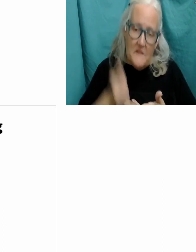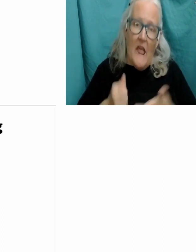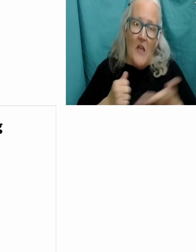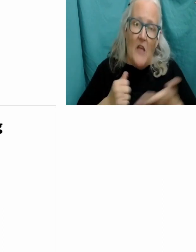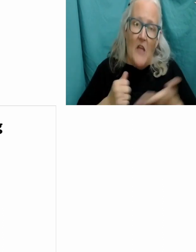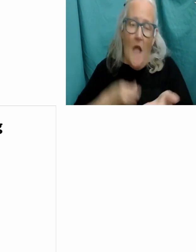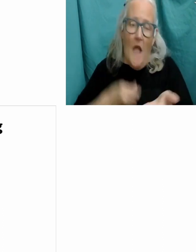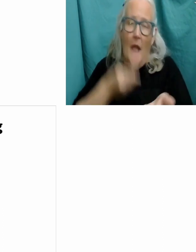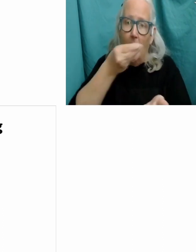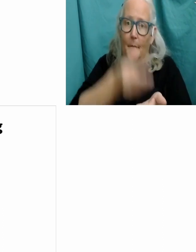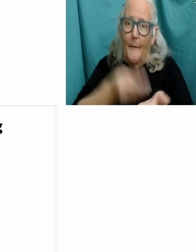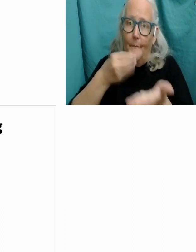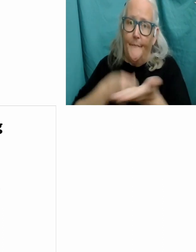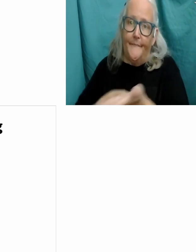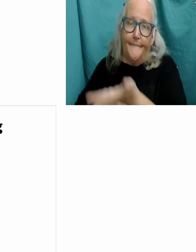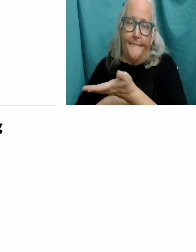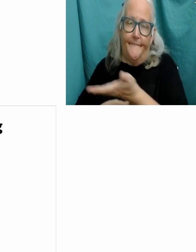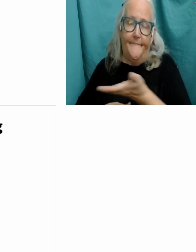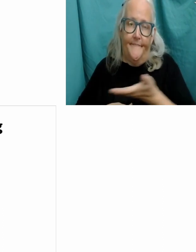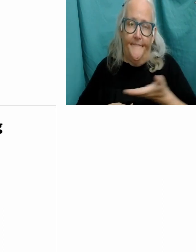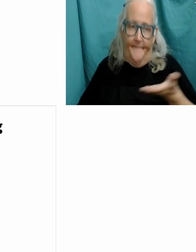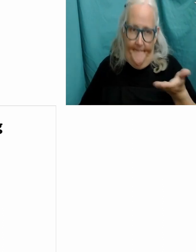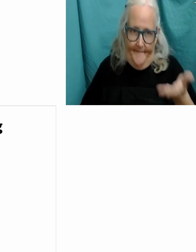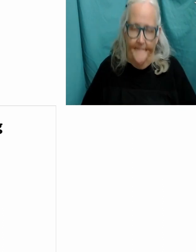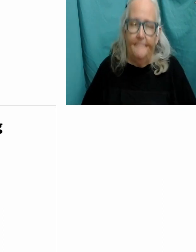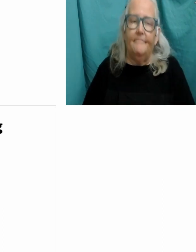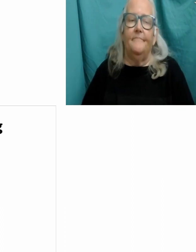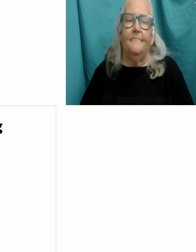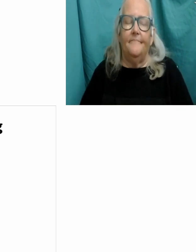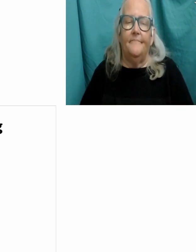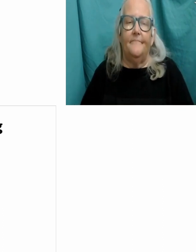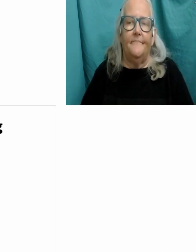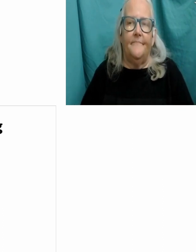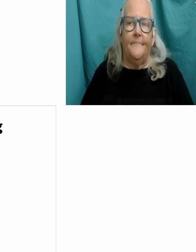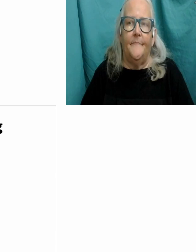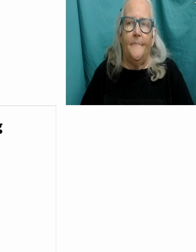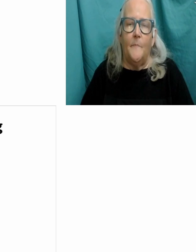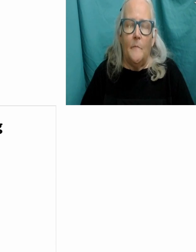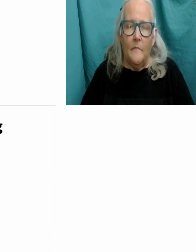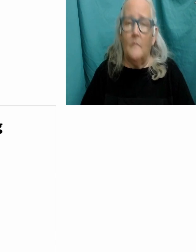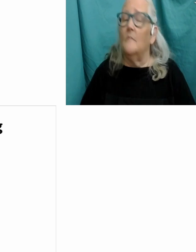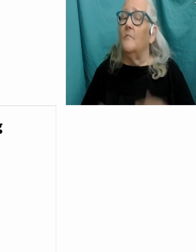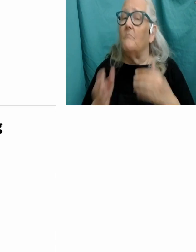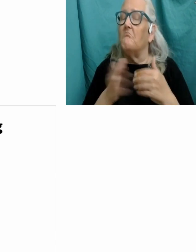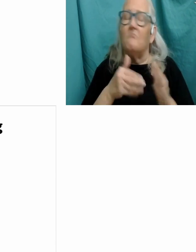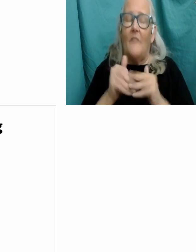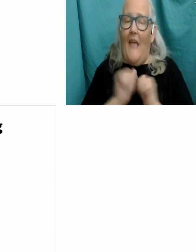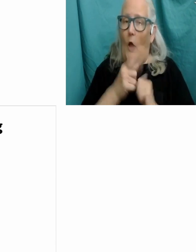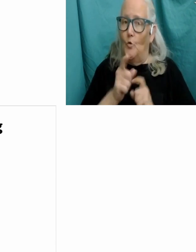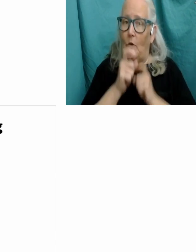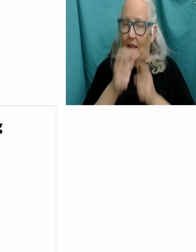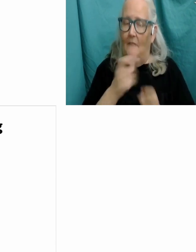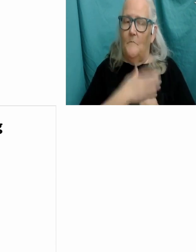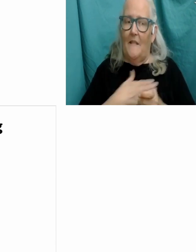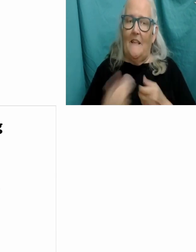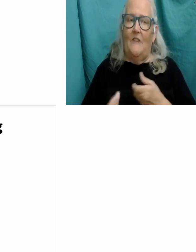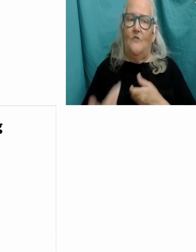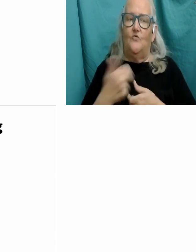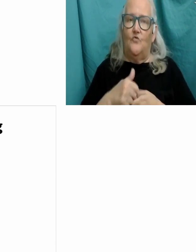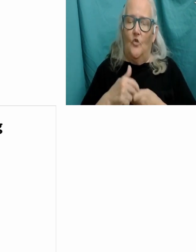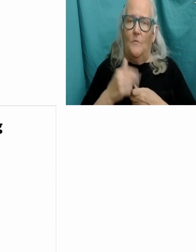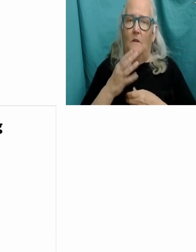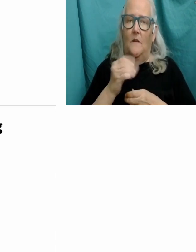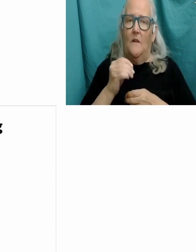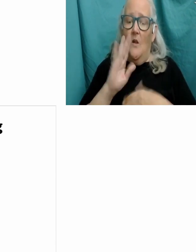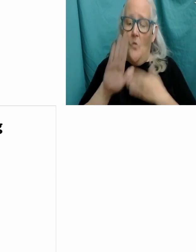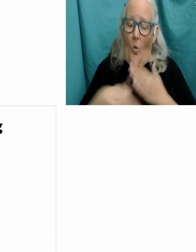as it is passed around in just a moment. However you plan to give, please join me in dedicating all of our gifts to the missions